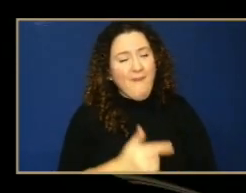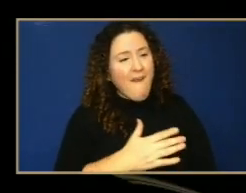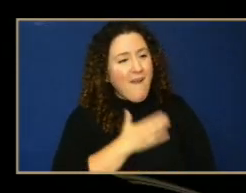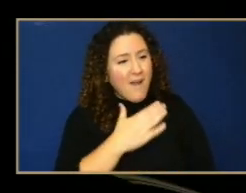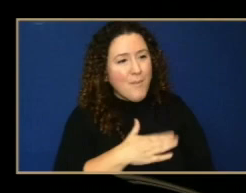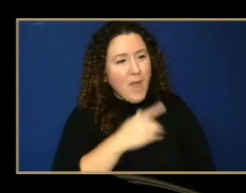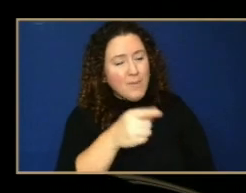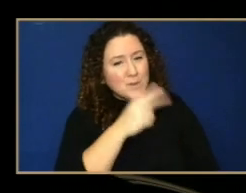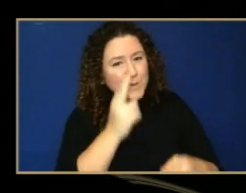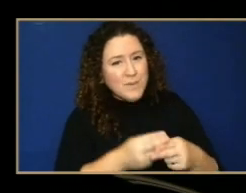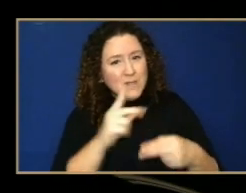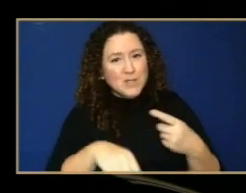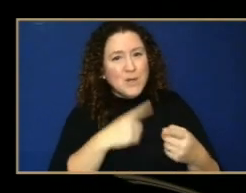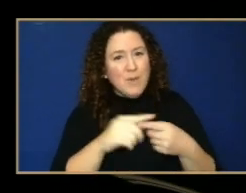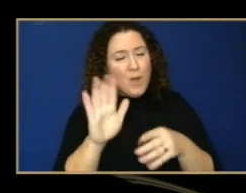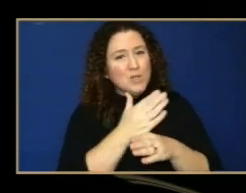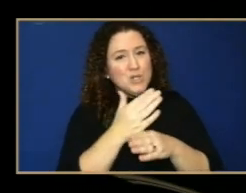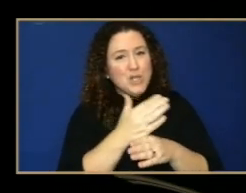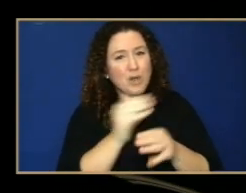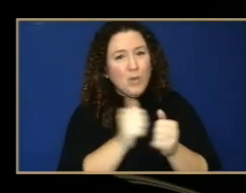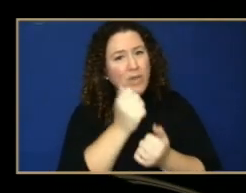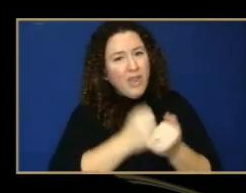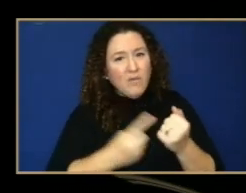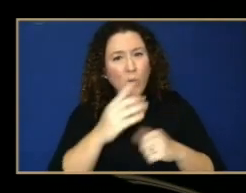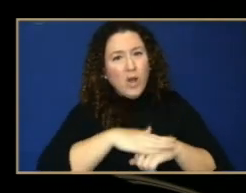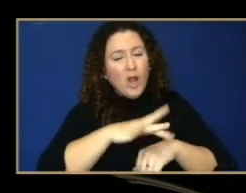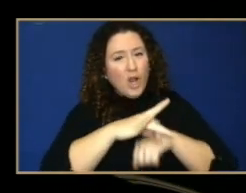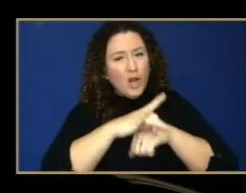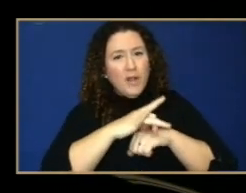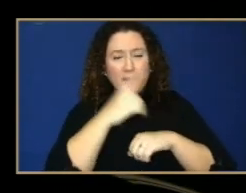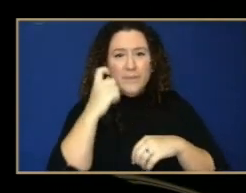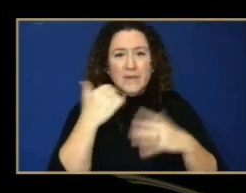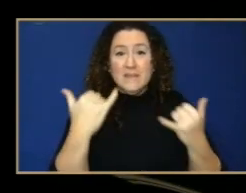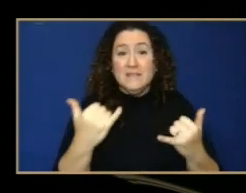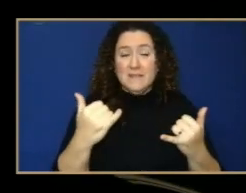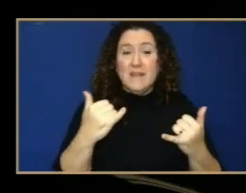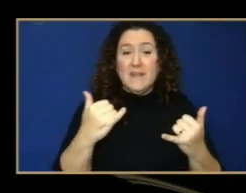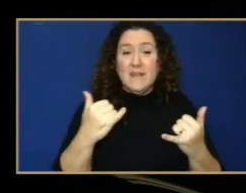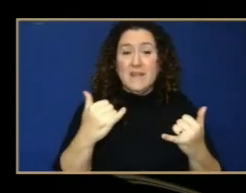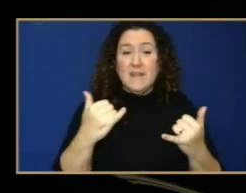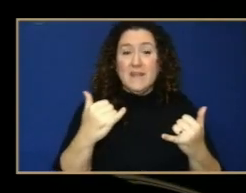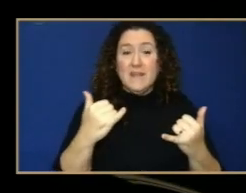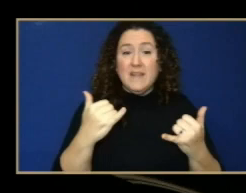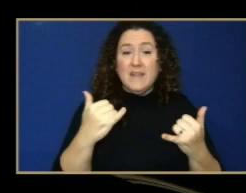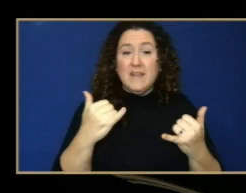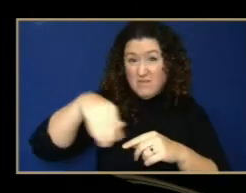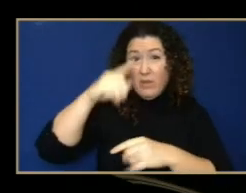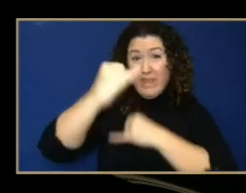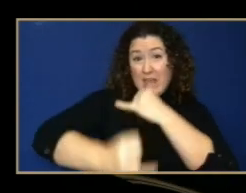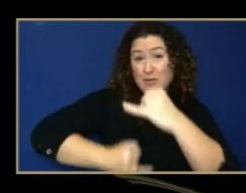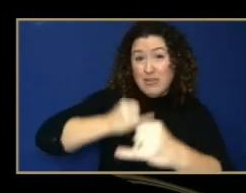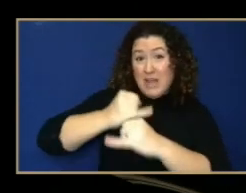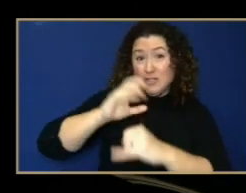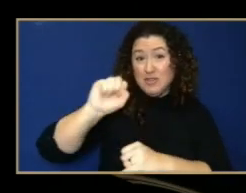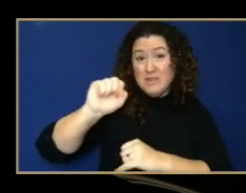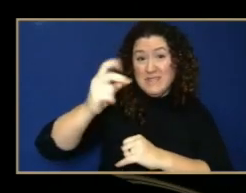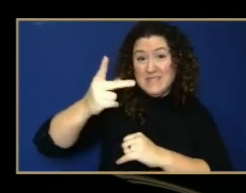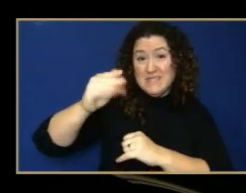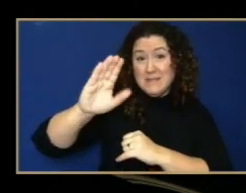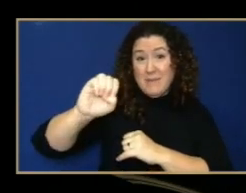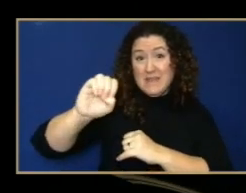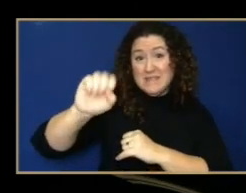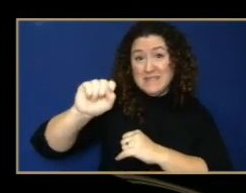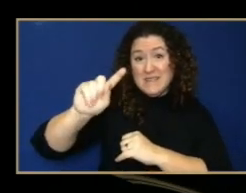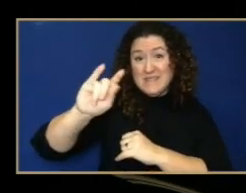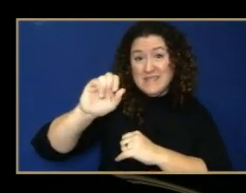Earth because we are celebrating 20 years of continuous human habitation on the International Space Station. And Elaine and